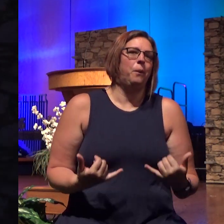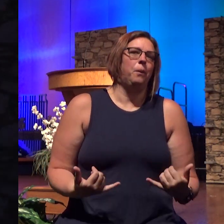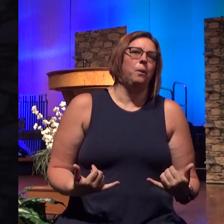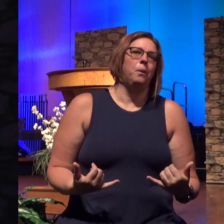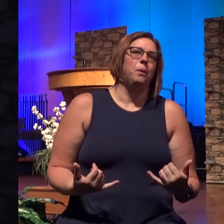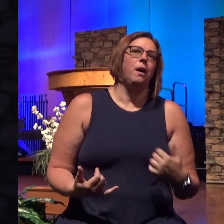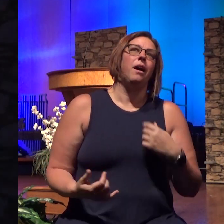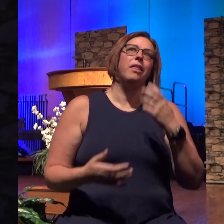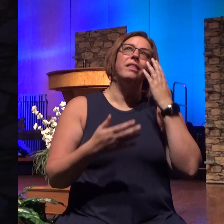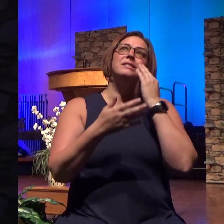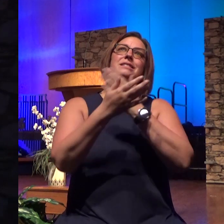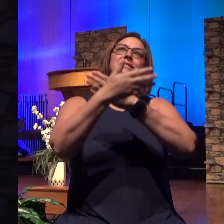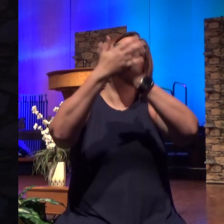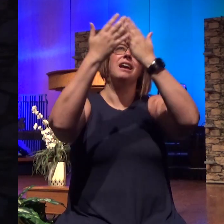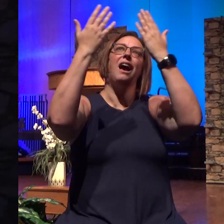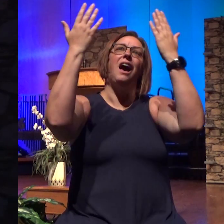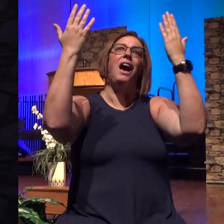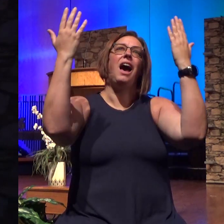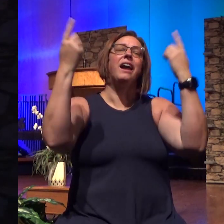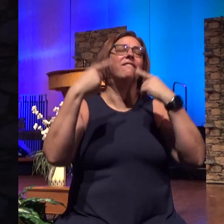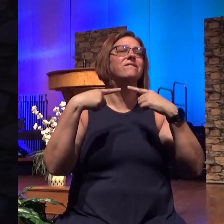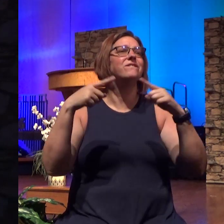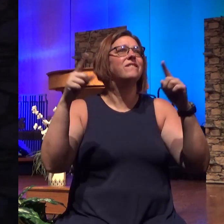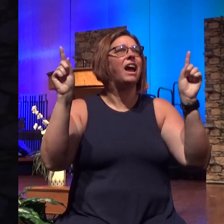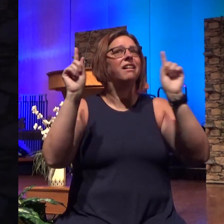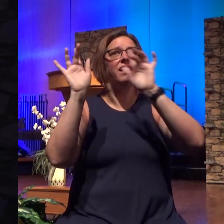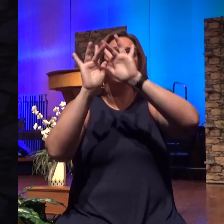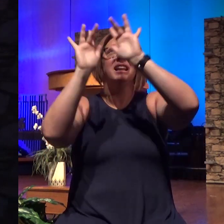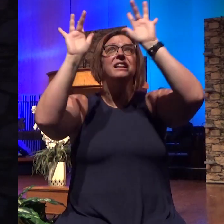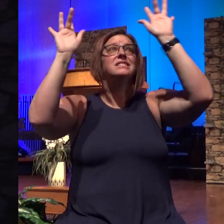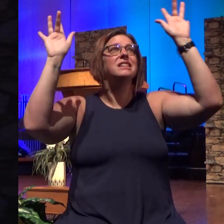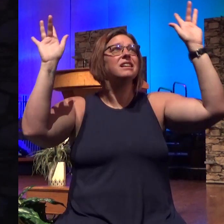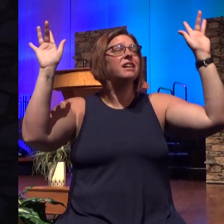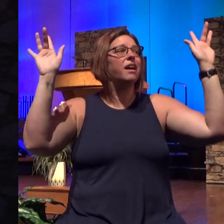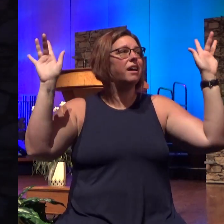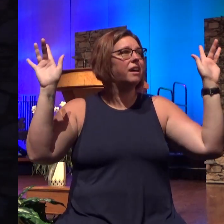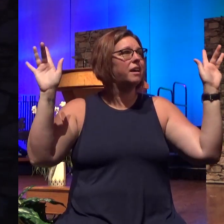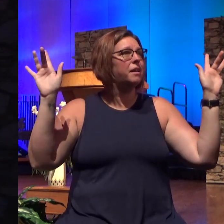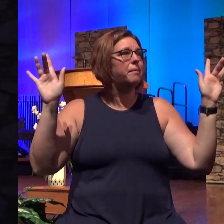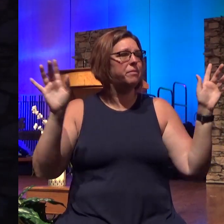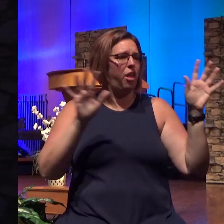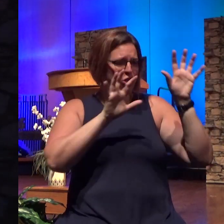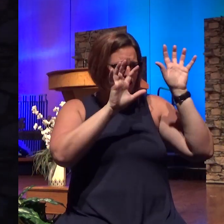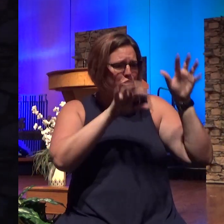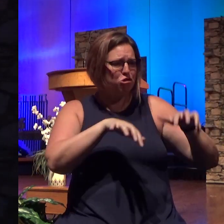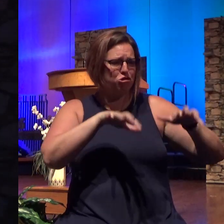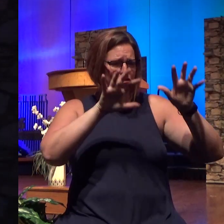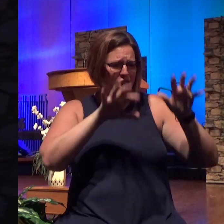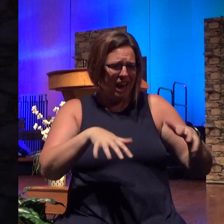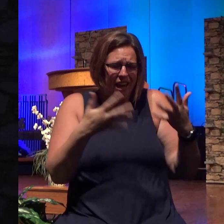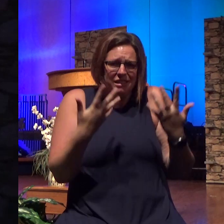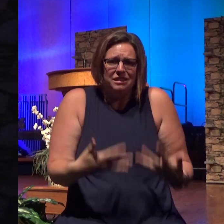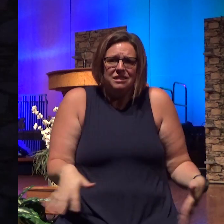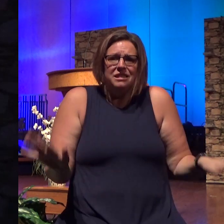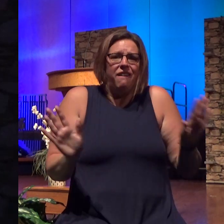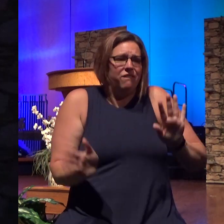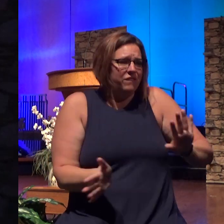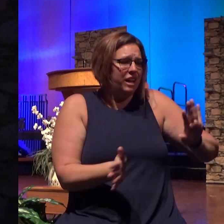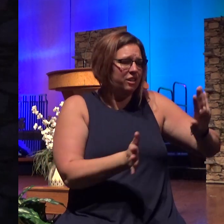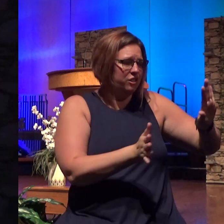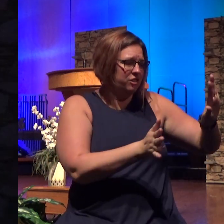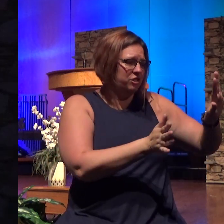Well, the sky is finally open, the rain and wind stop